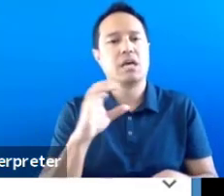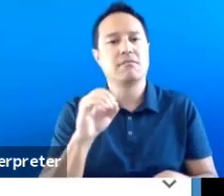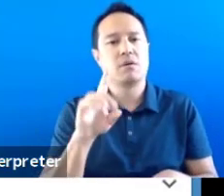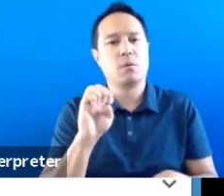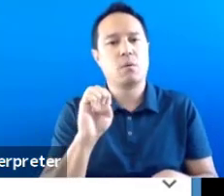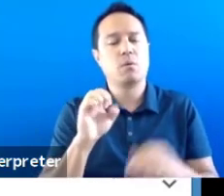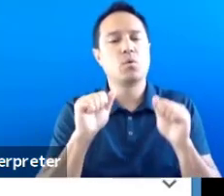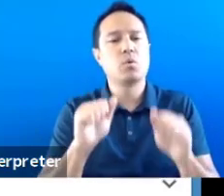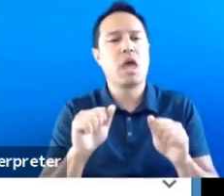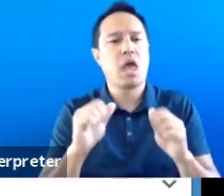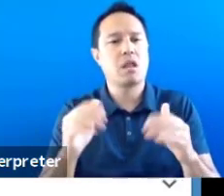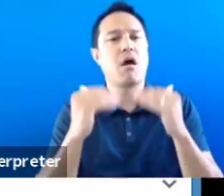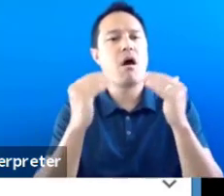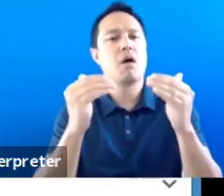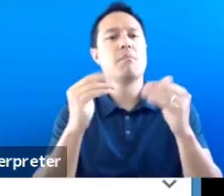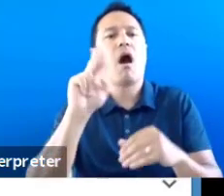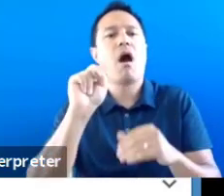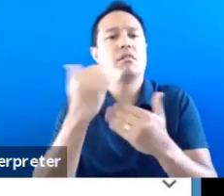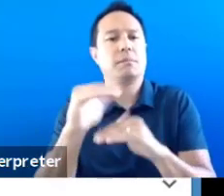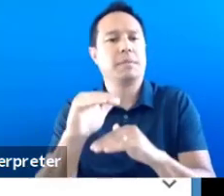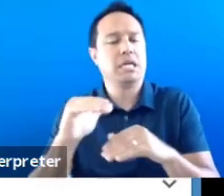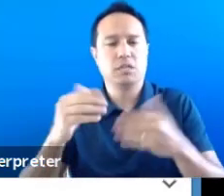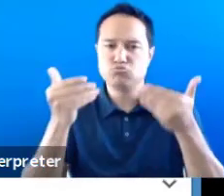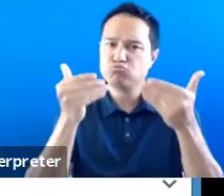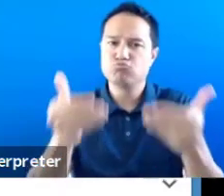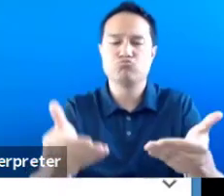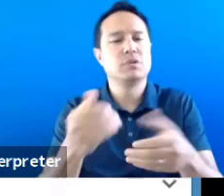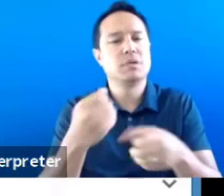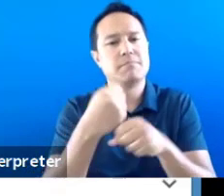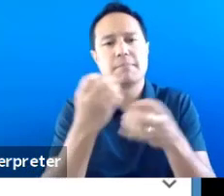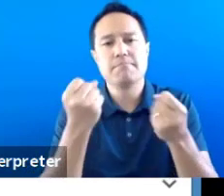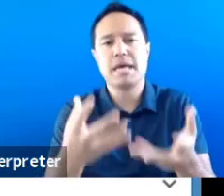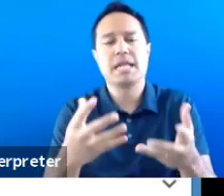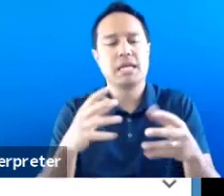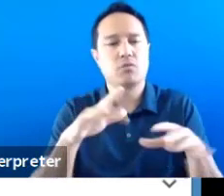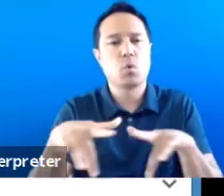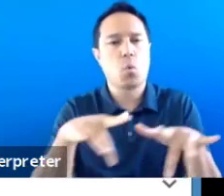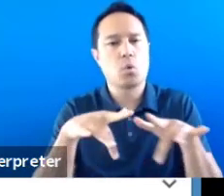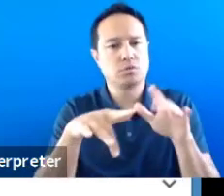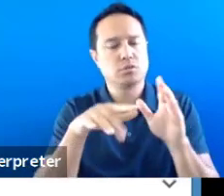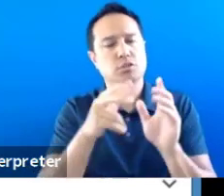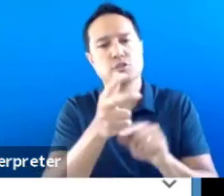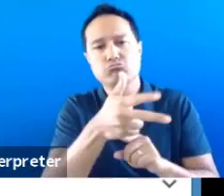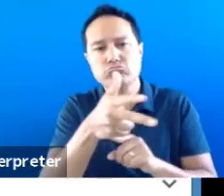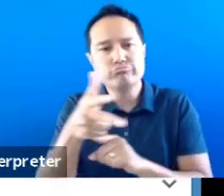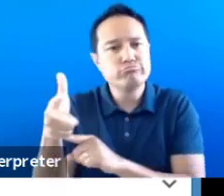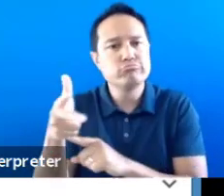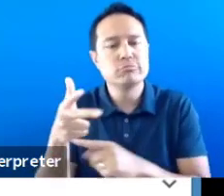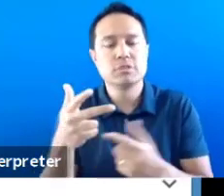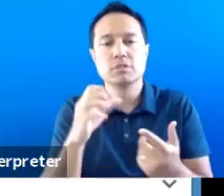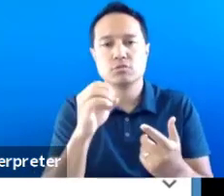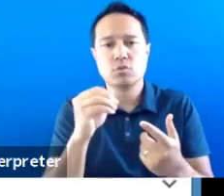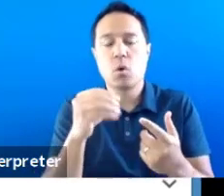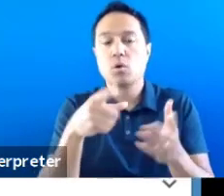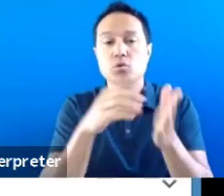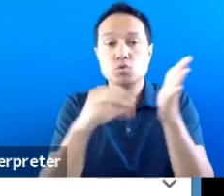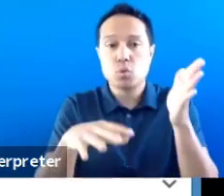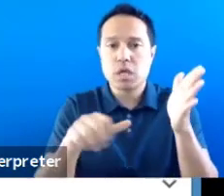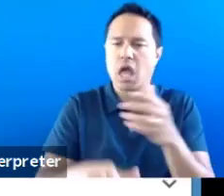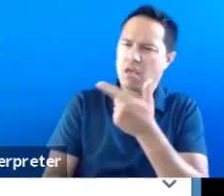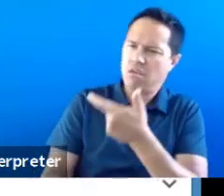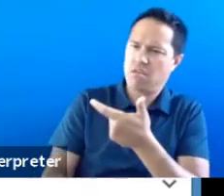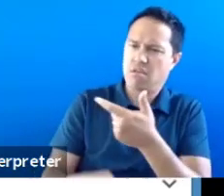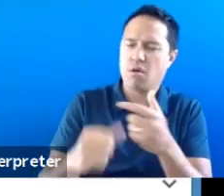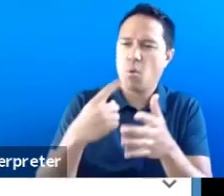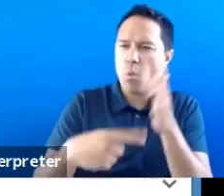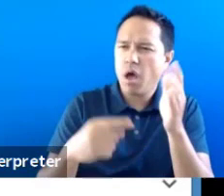get unlimited recording. So you can screen record walking your students through resources. So if they've never seen a studio board before,